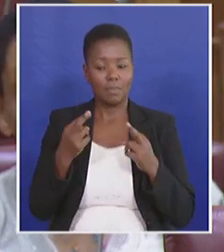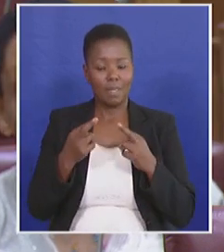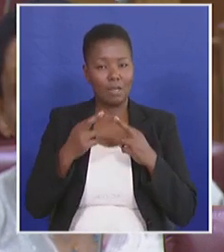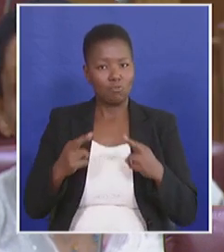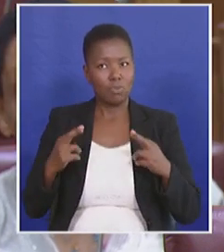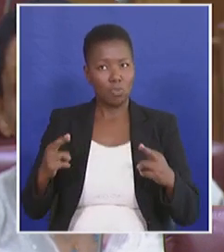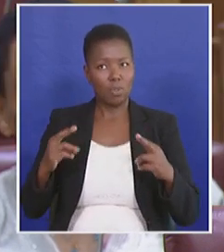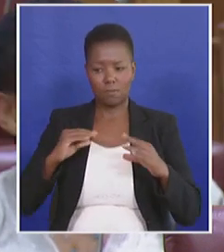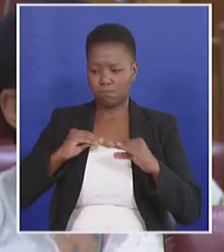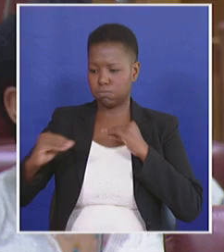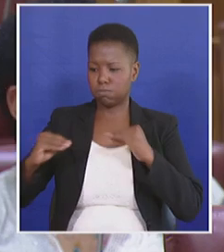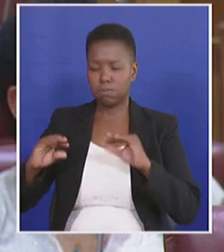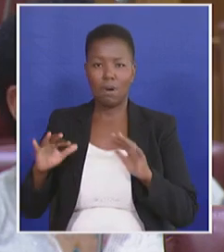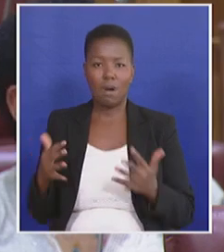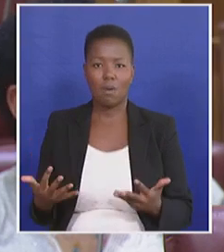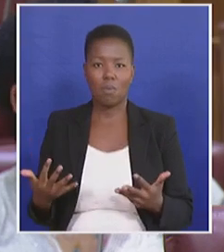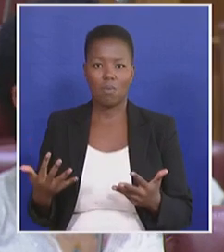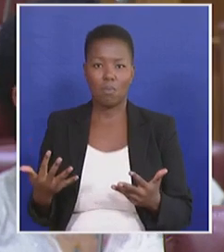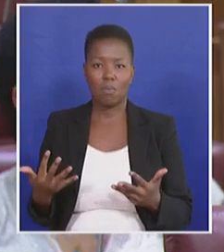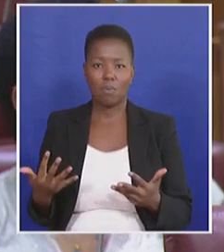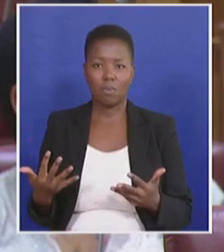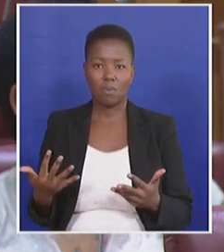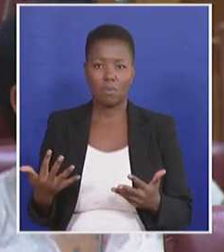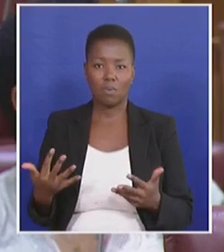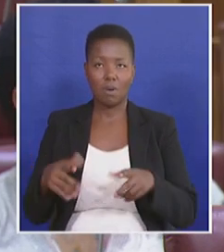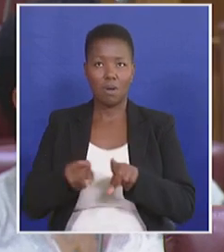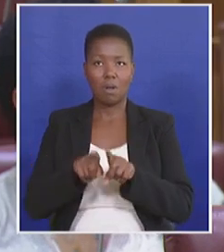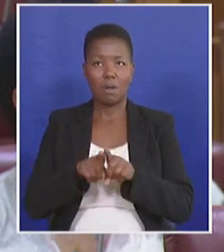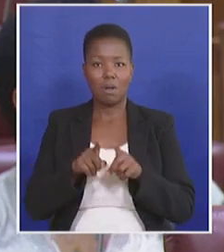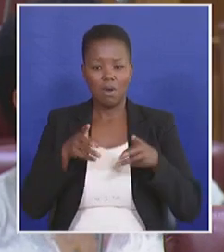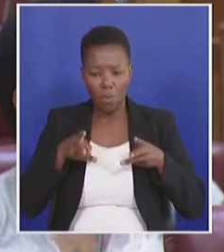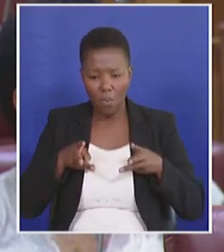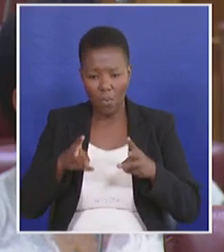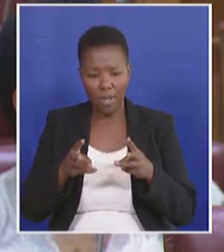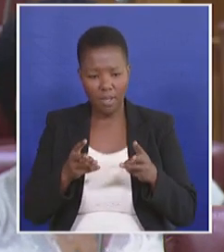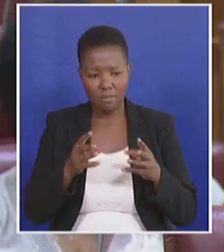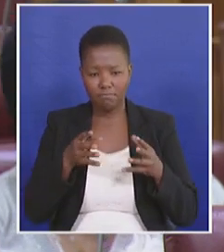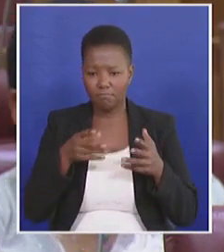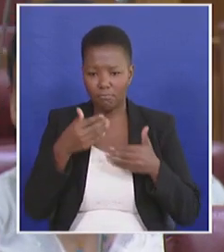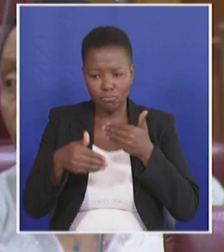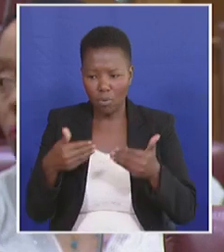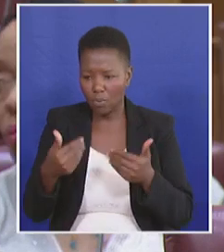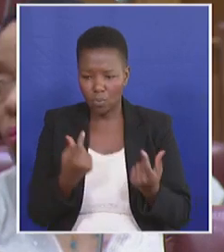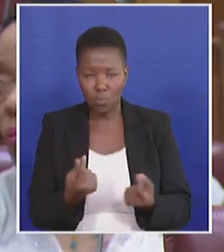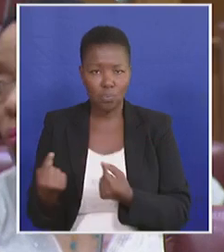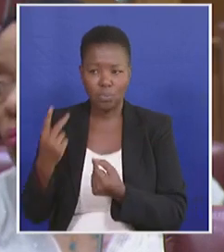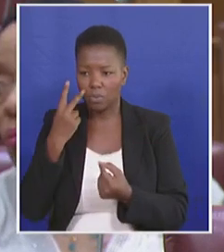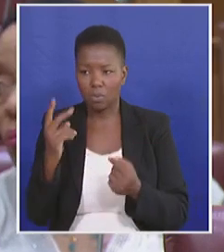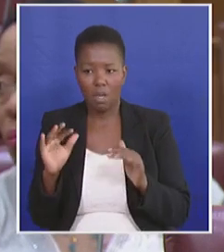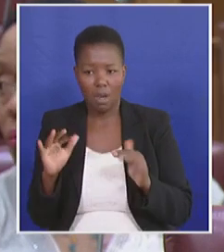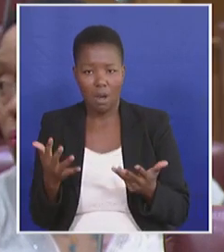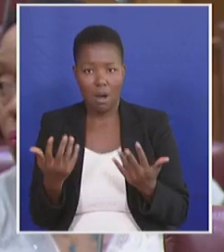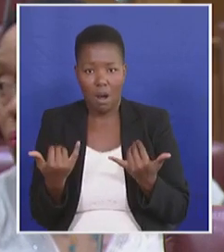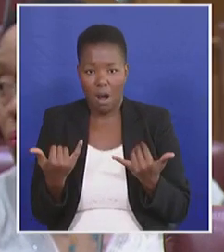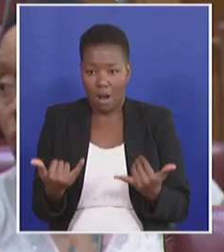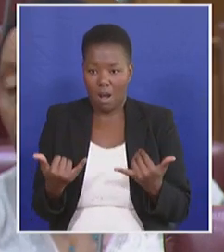guide with a view to look at ways and means of how do we then meet up to the new, to